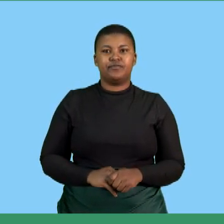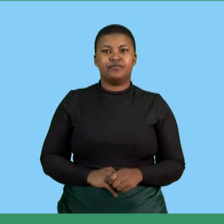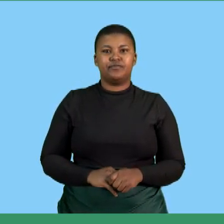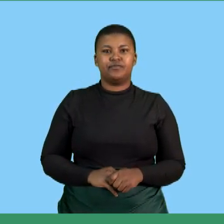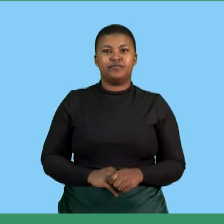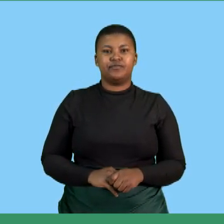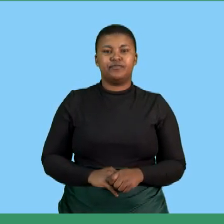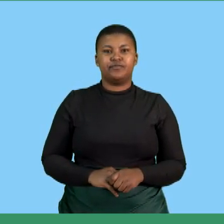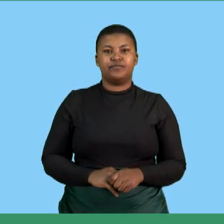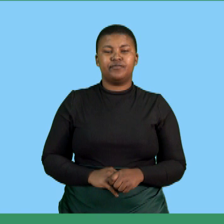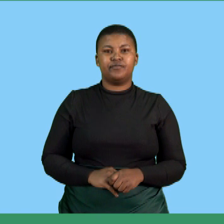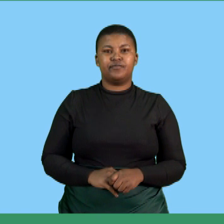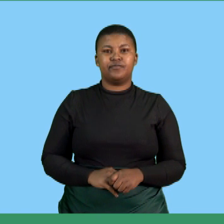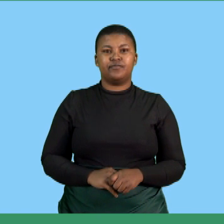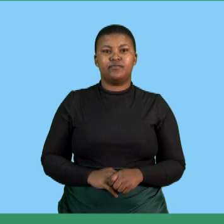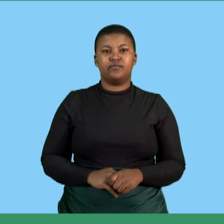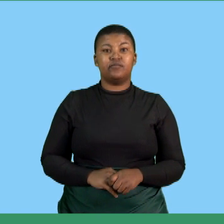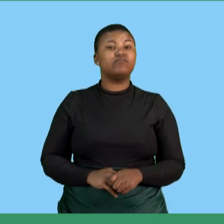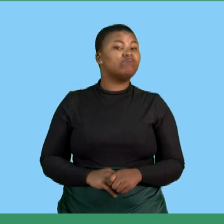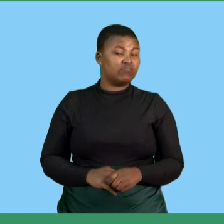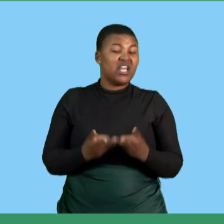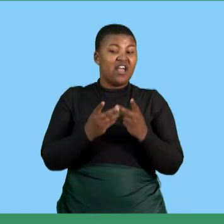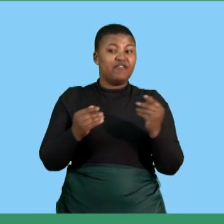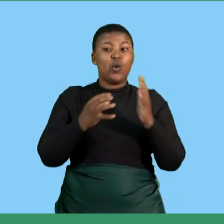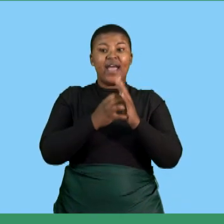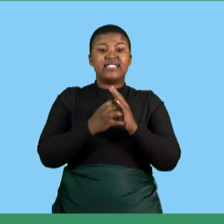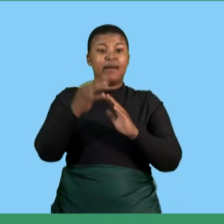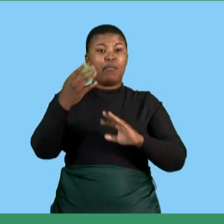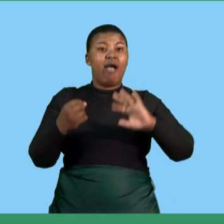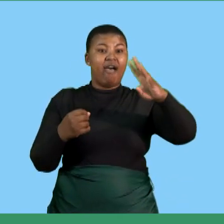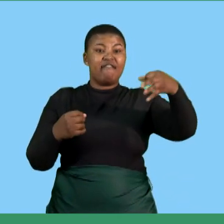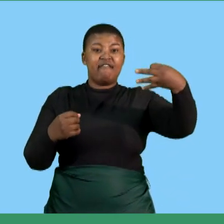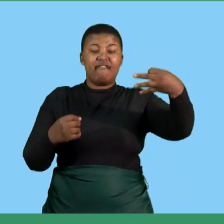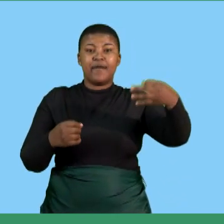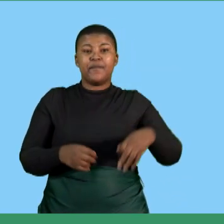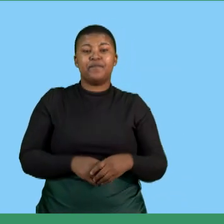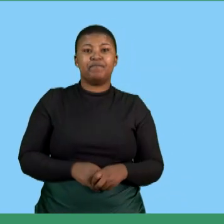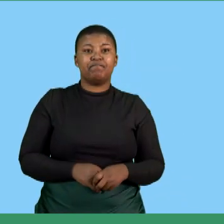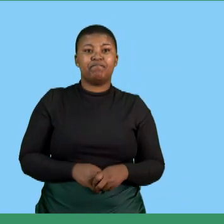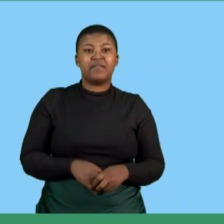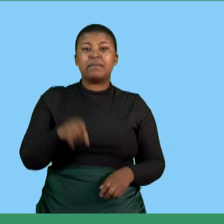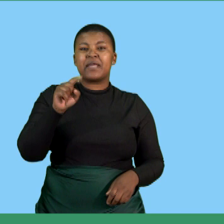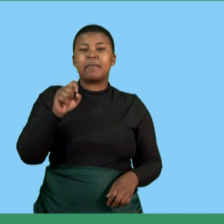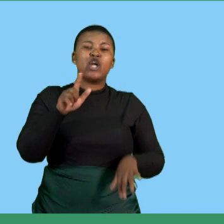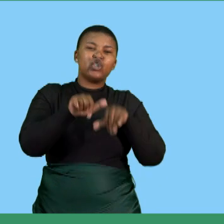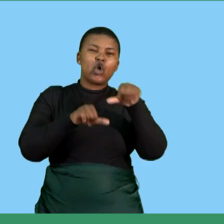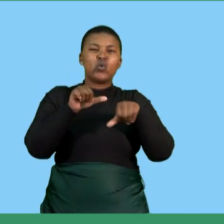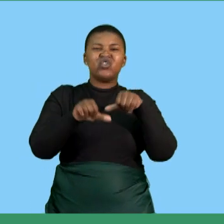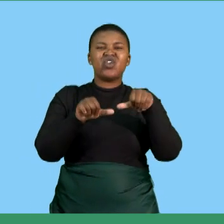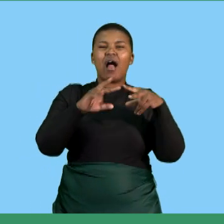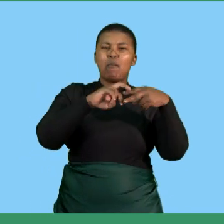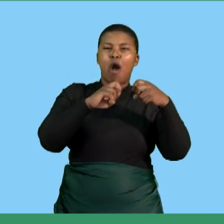your consumers or of your community. So a few examples of social environmental factors can